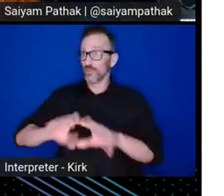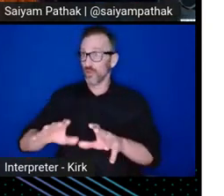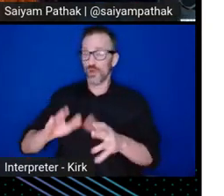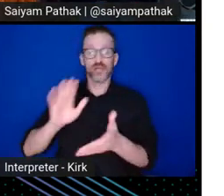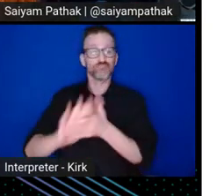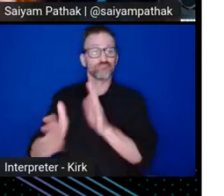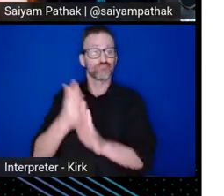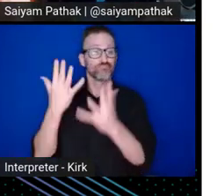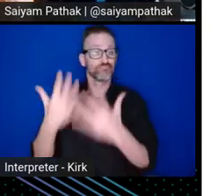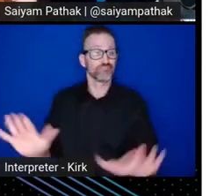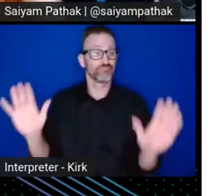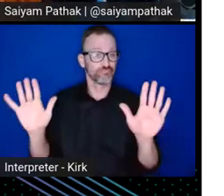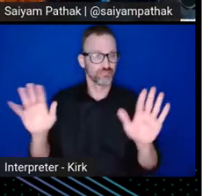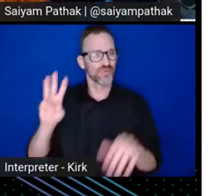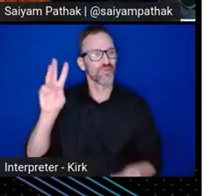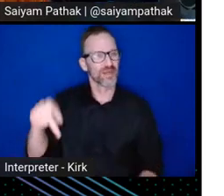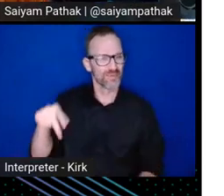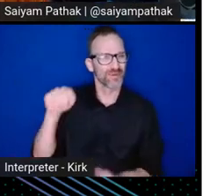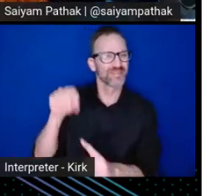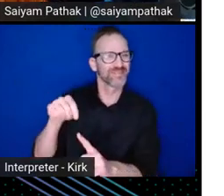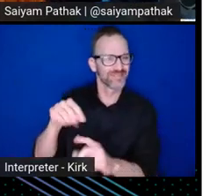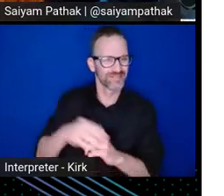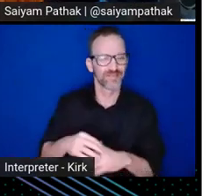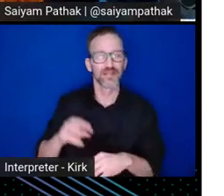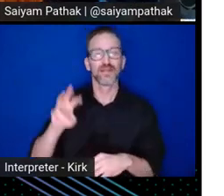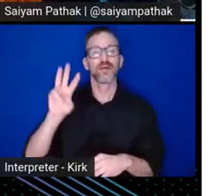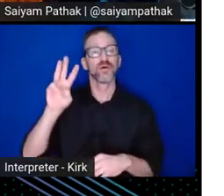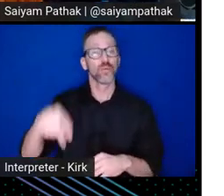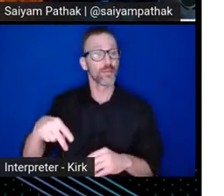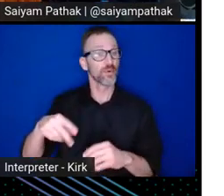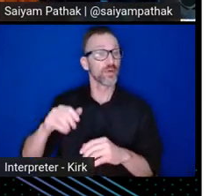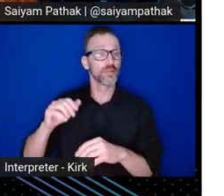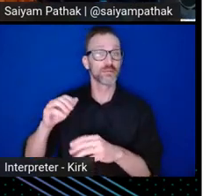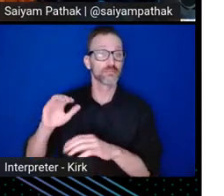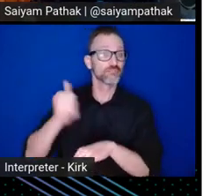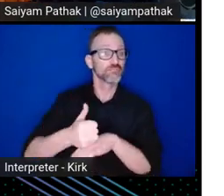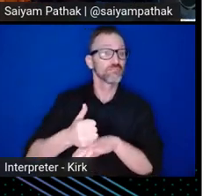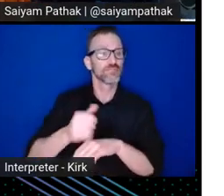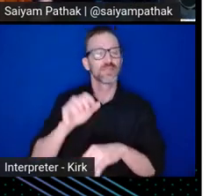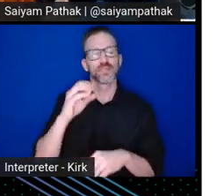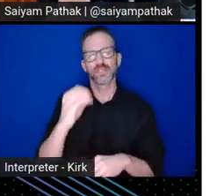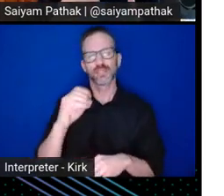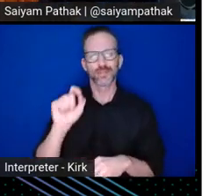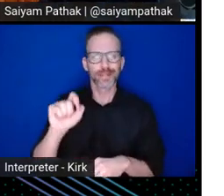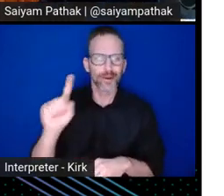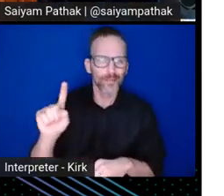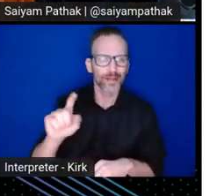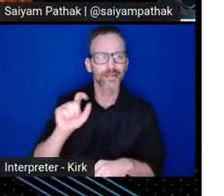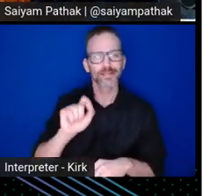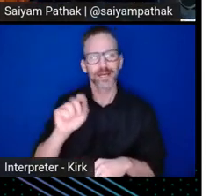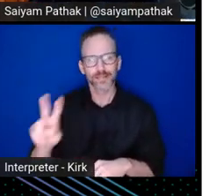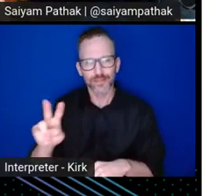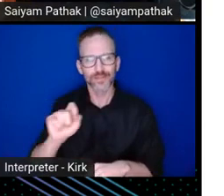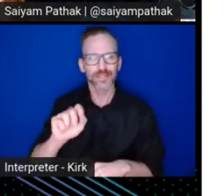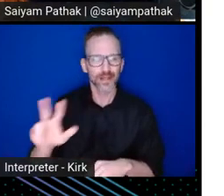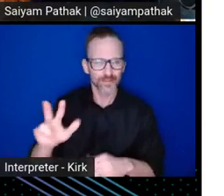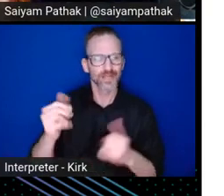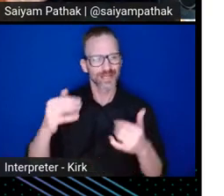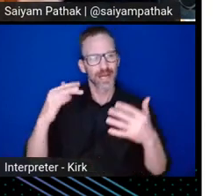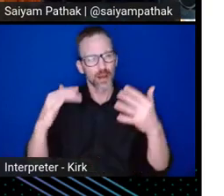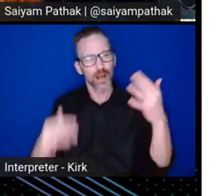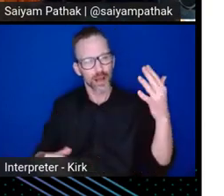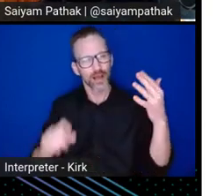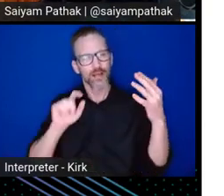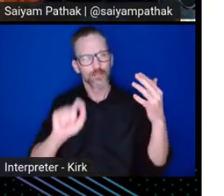now. So Waypoint started obviously as 0.1, 0.2, 0.3. It is now 0.7.1,